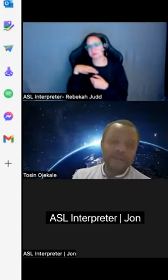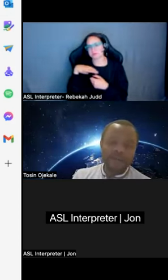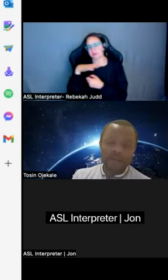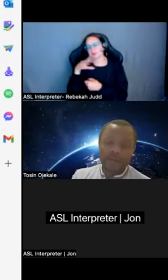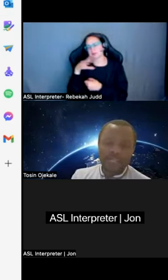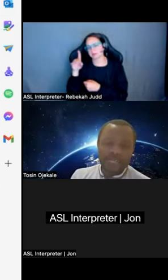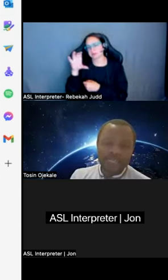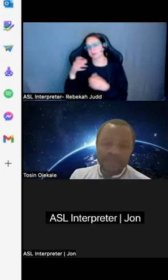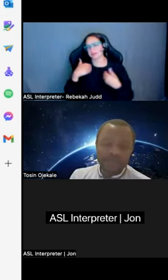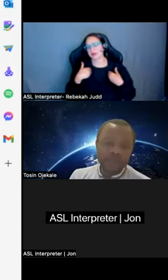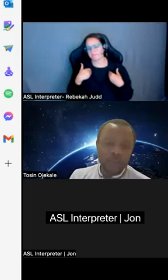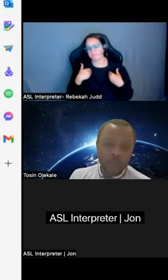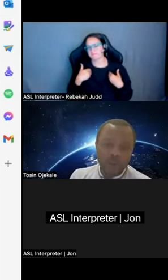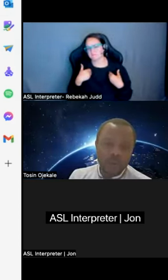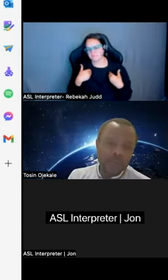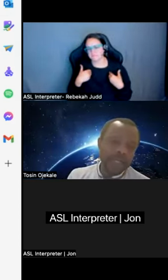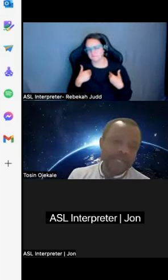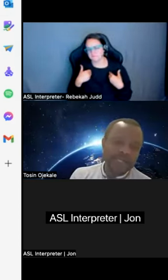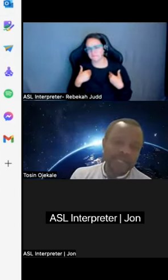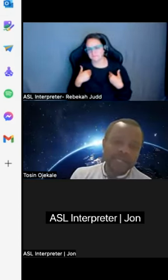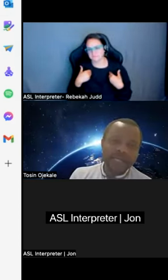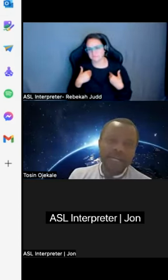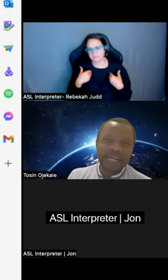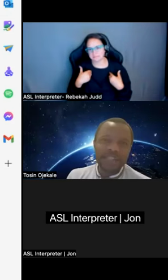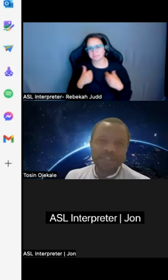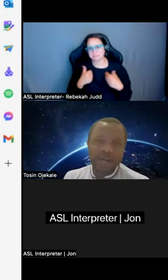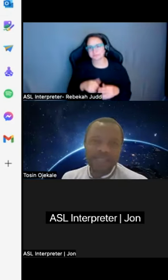center, located in most walkways,